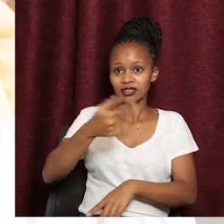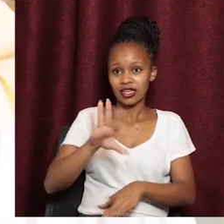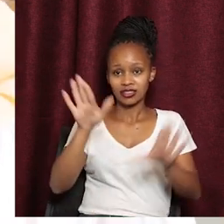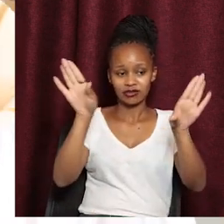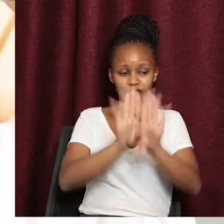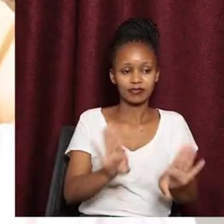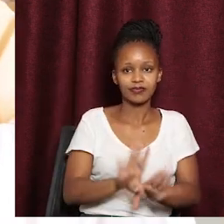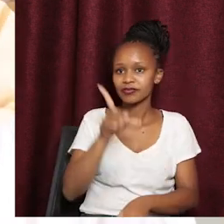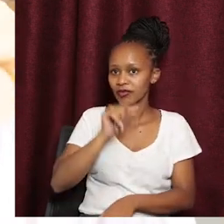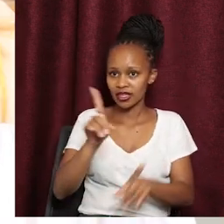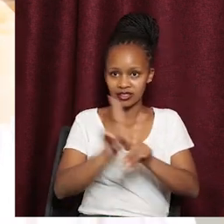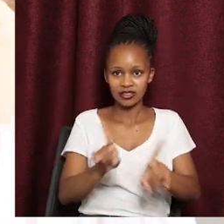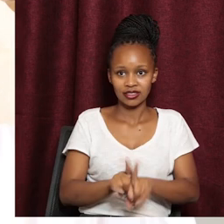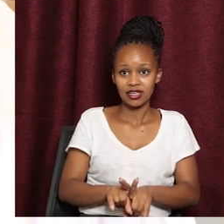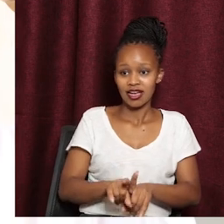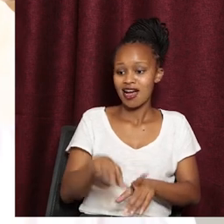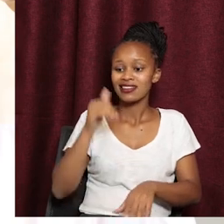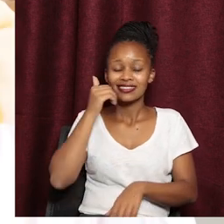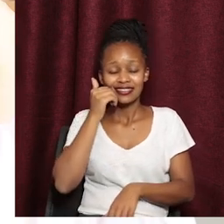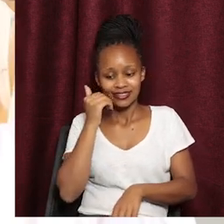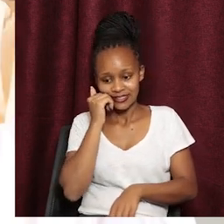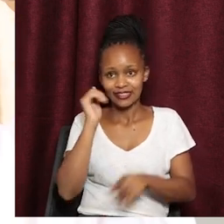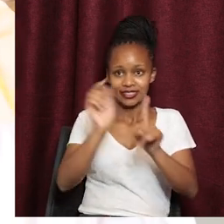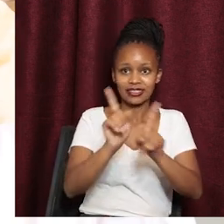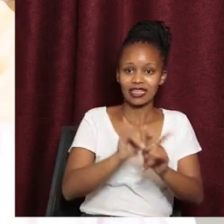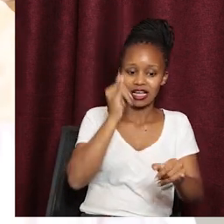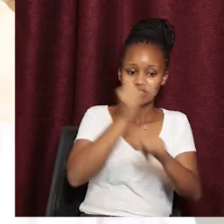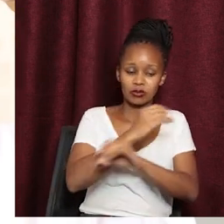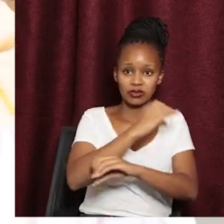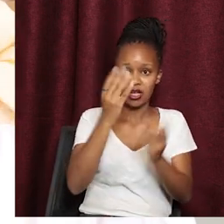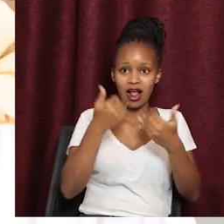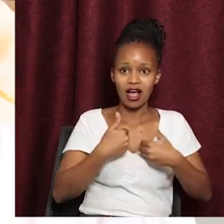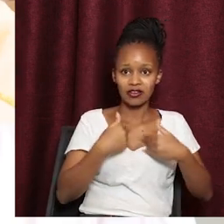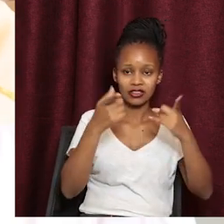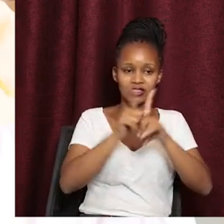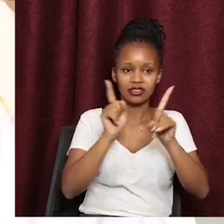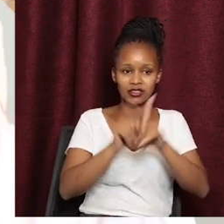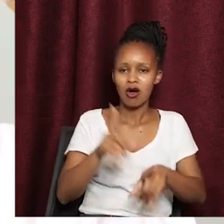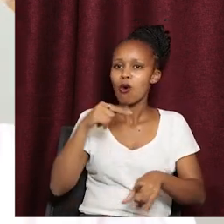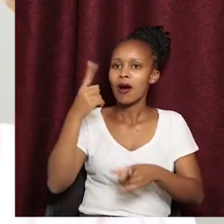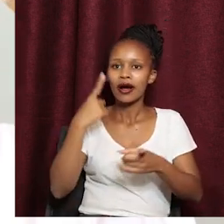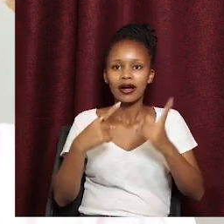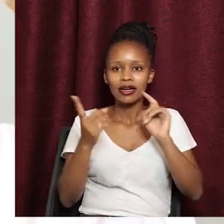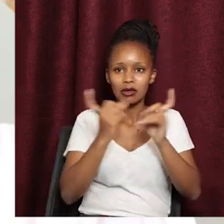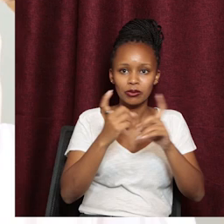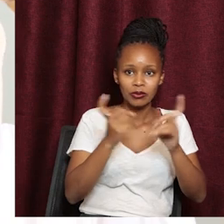are unwell, those who are jobless, those who are wailing, those who are grieving?